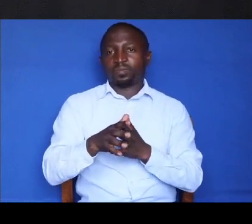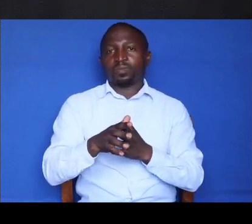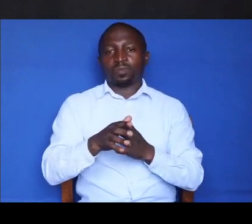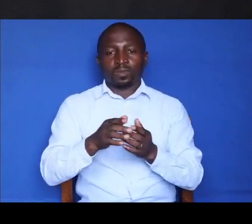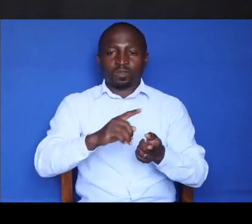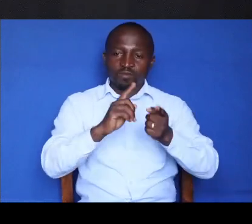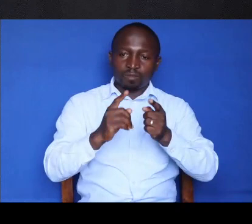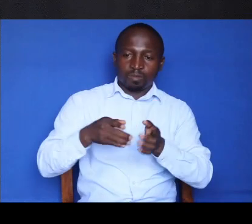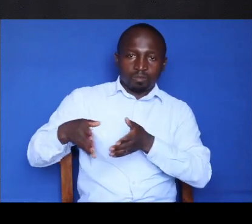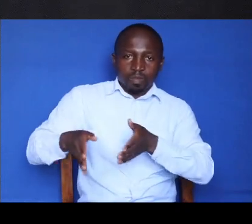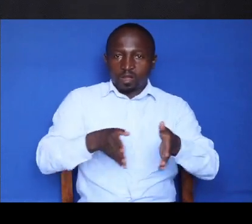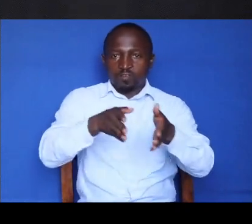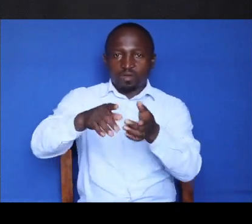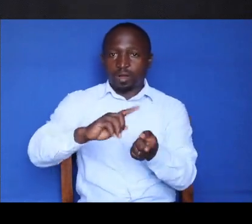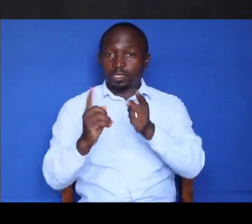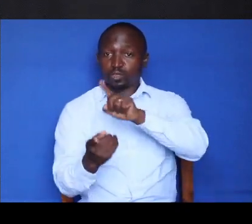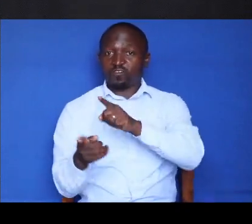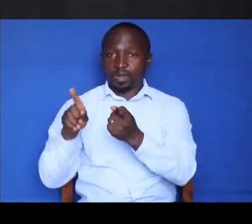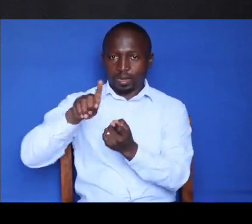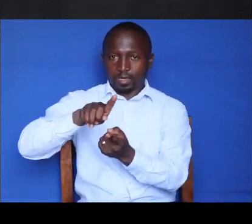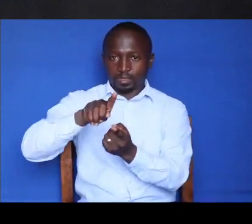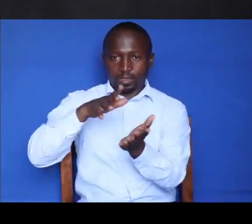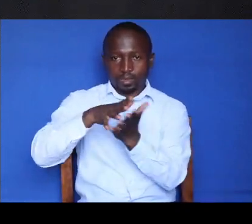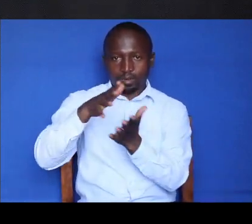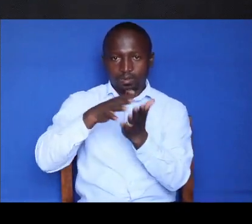river rejuvenation,